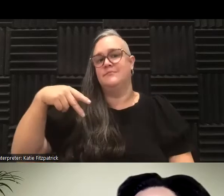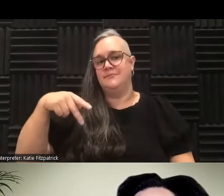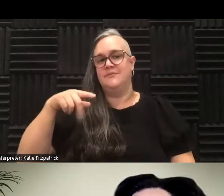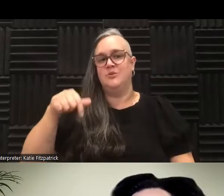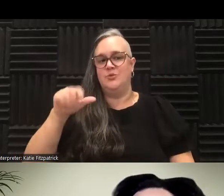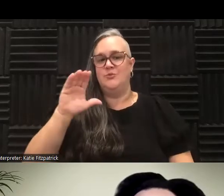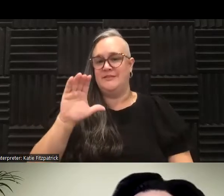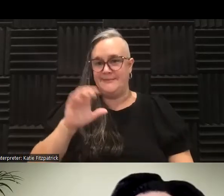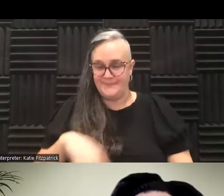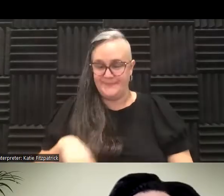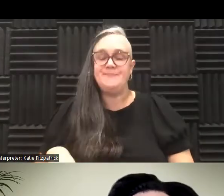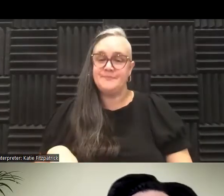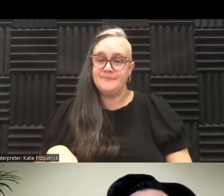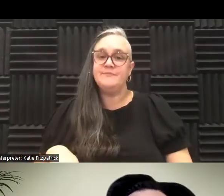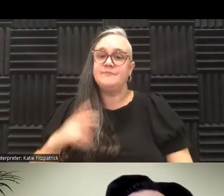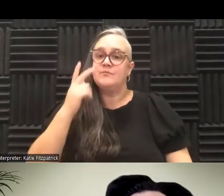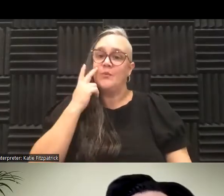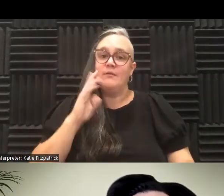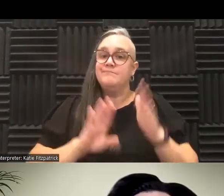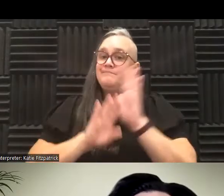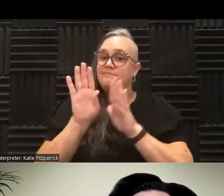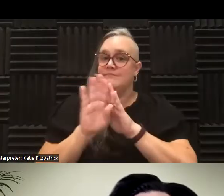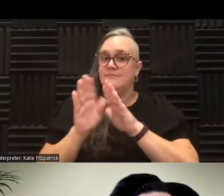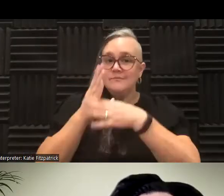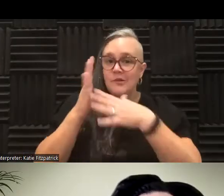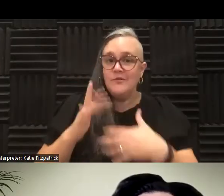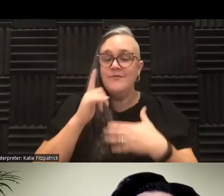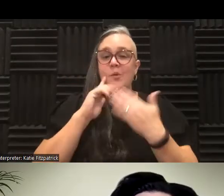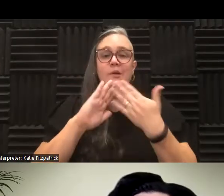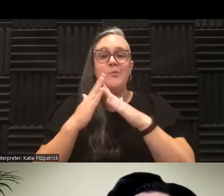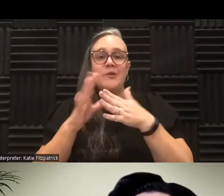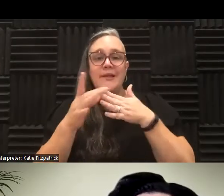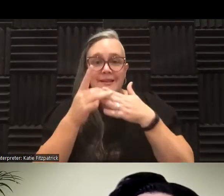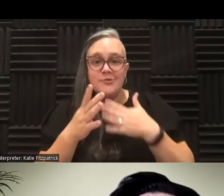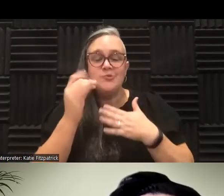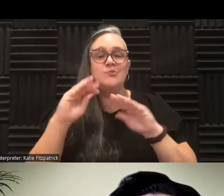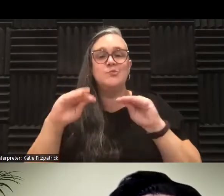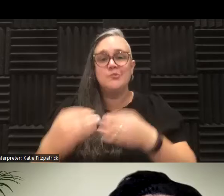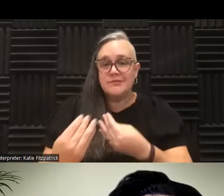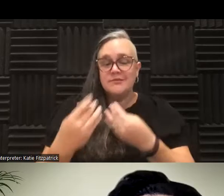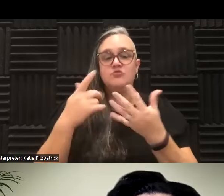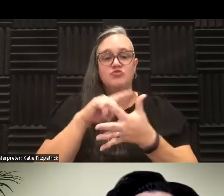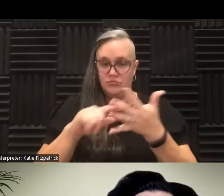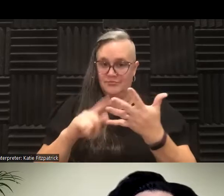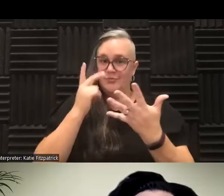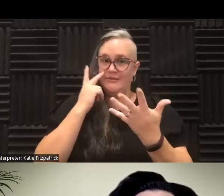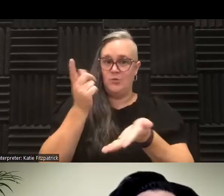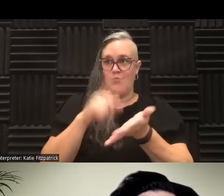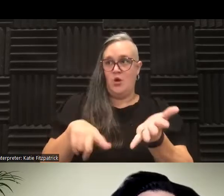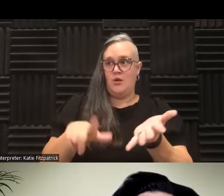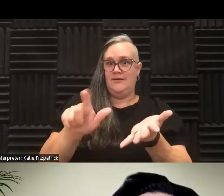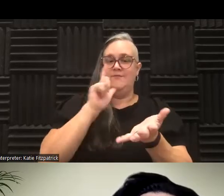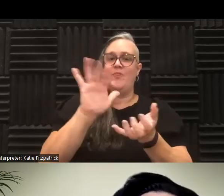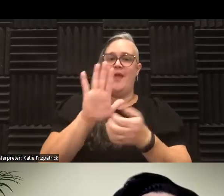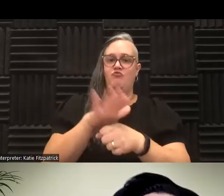focus on building partnership with community leaders and organizations to address the major regional needs, look